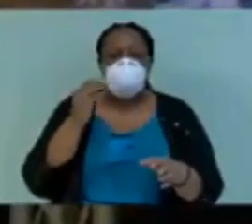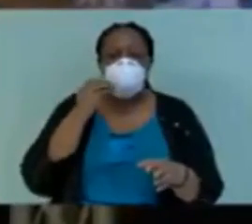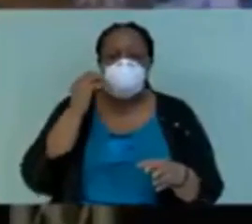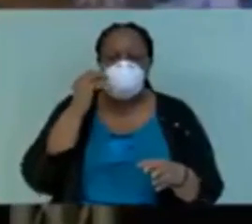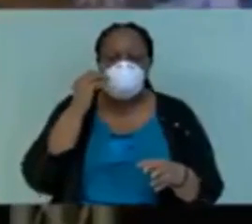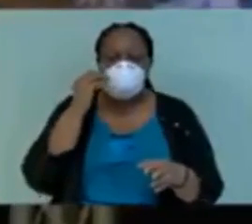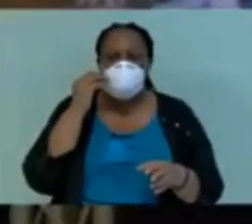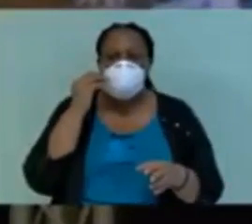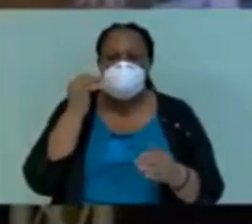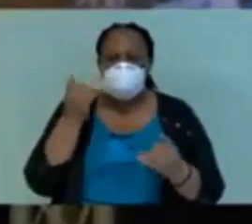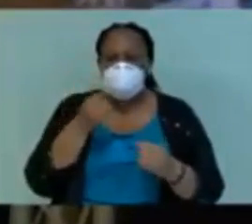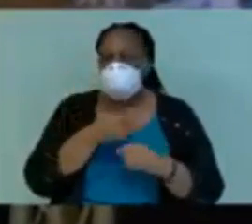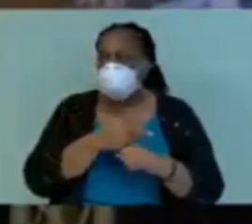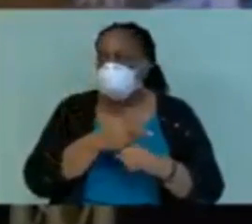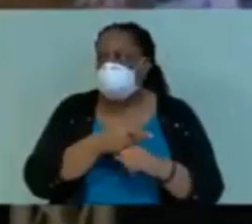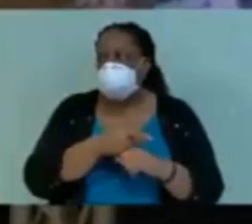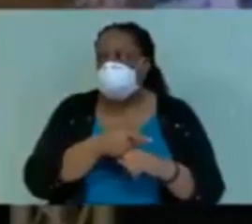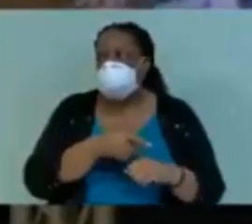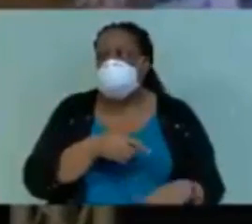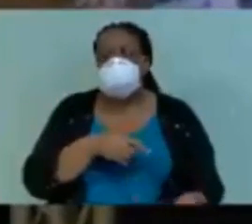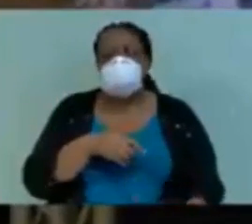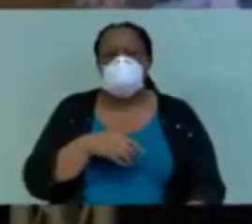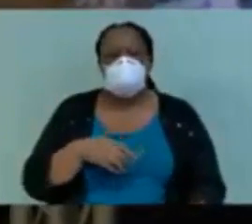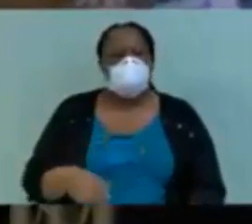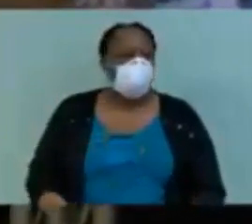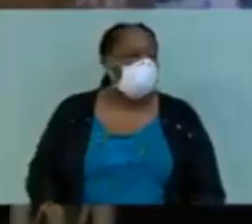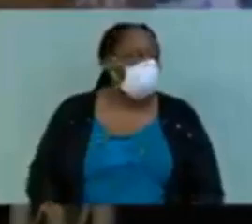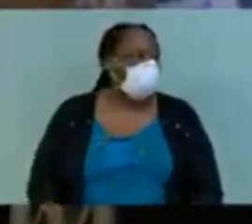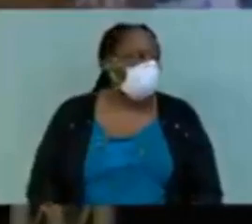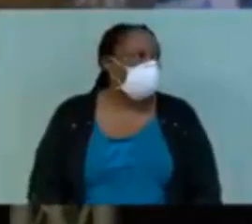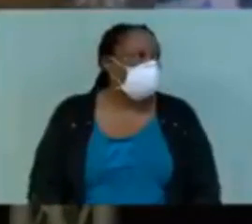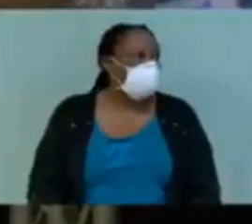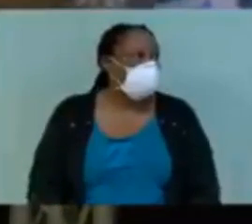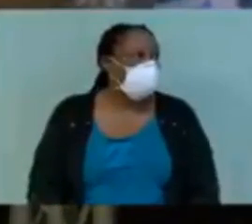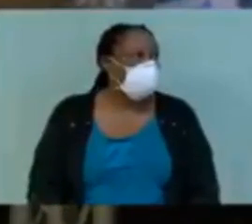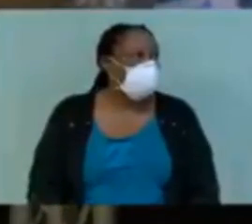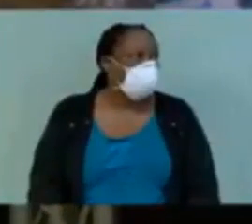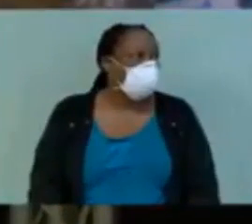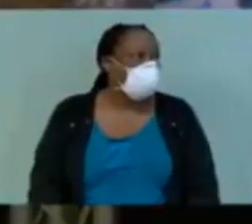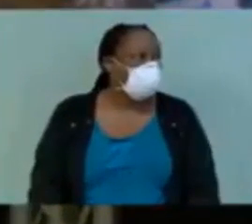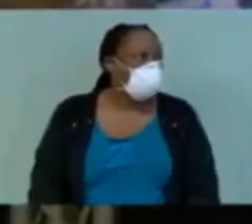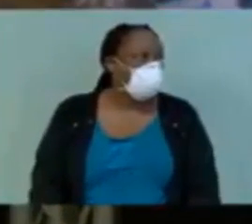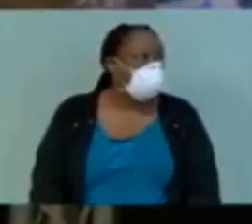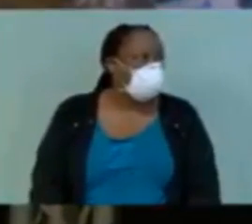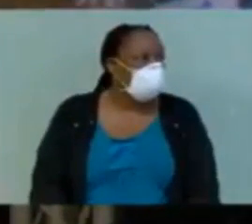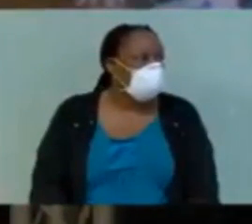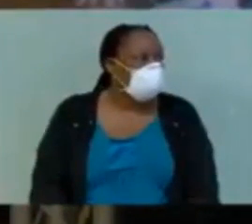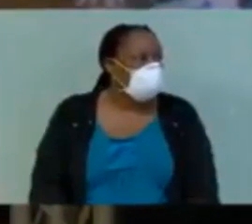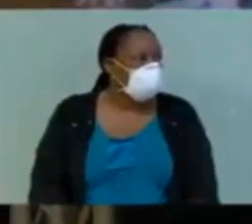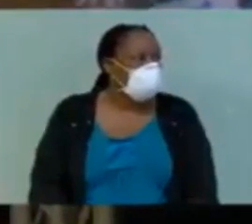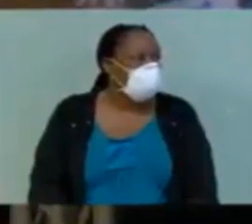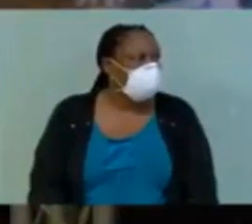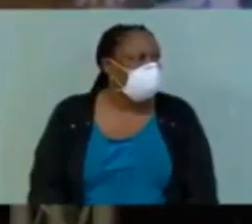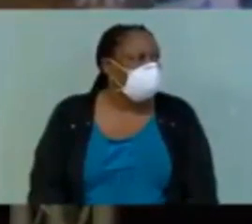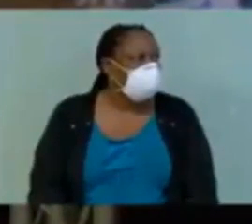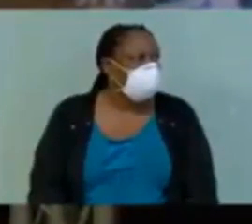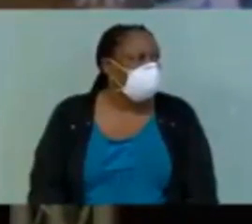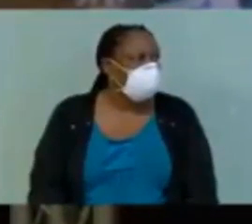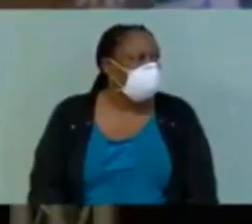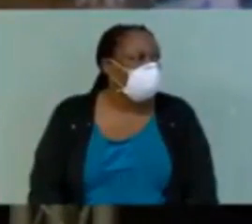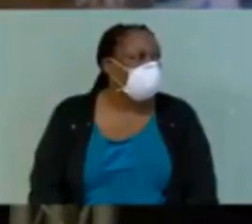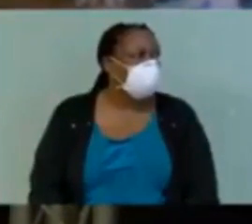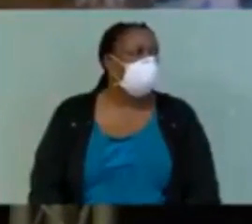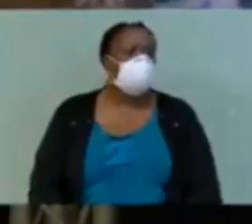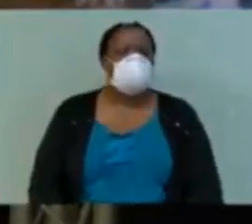leadership. She needs to be lauded for her commitment and astute leadership shown